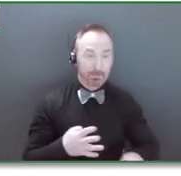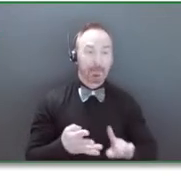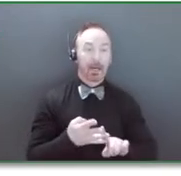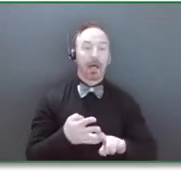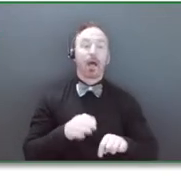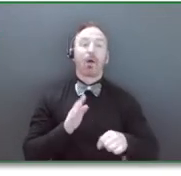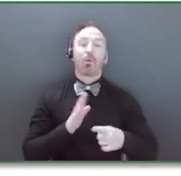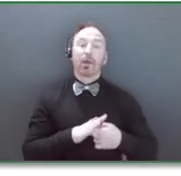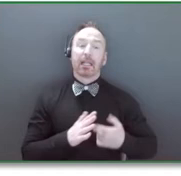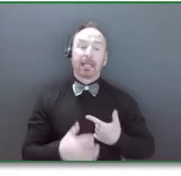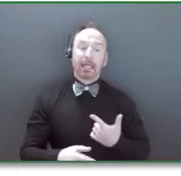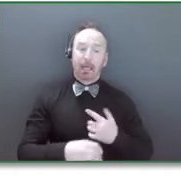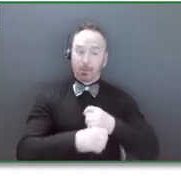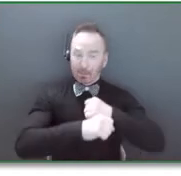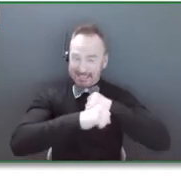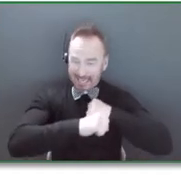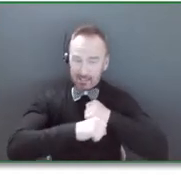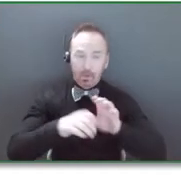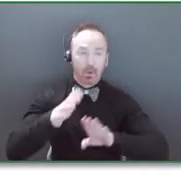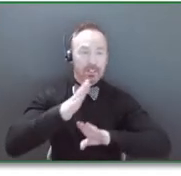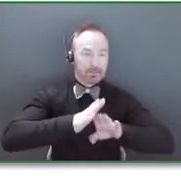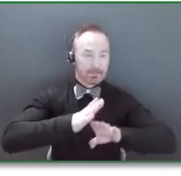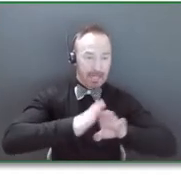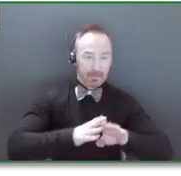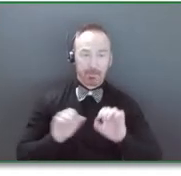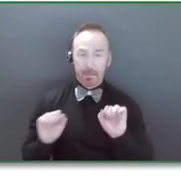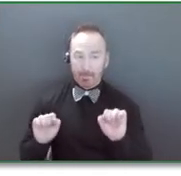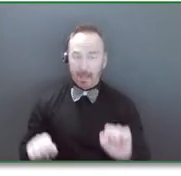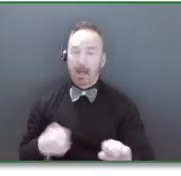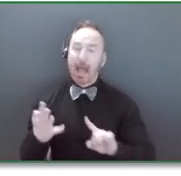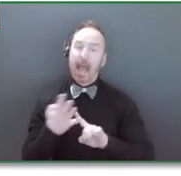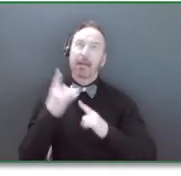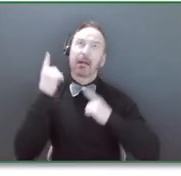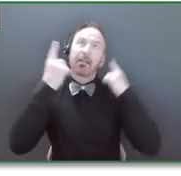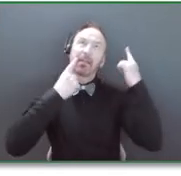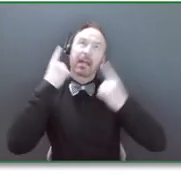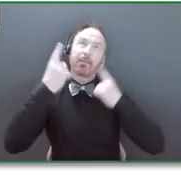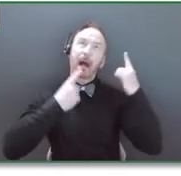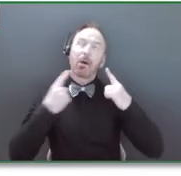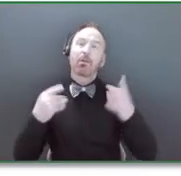the conversation going. Next slide, please.